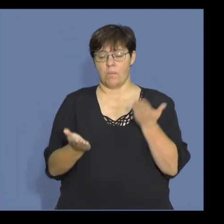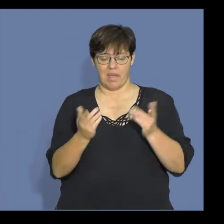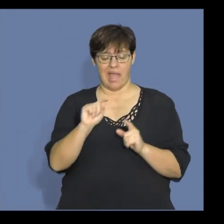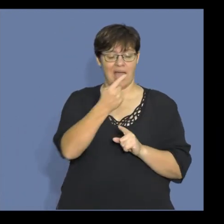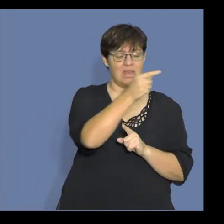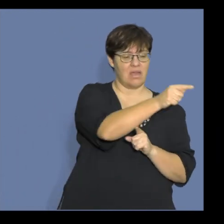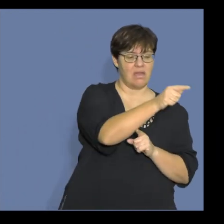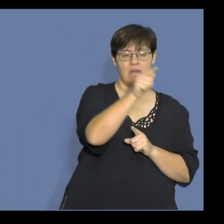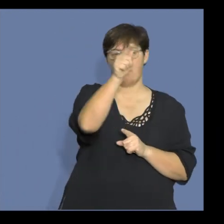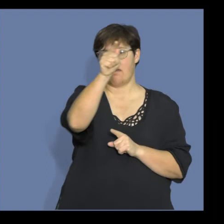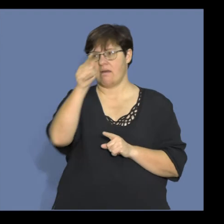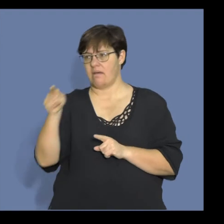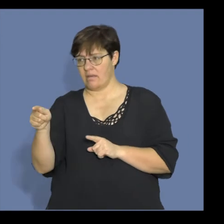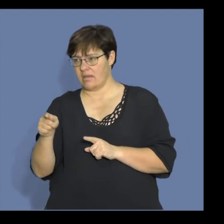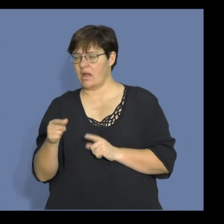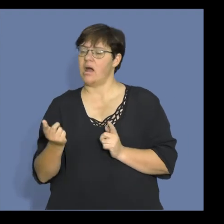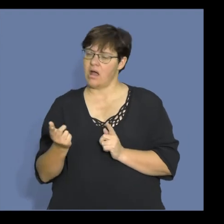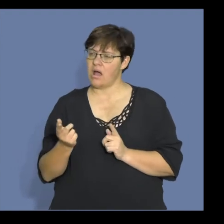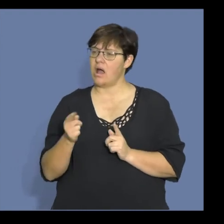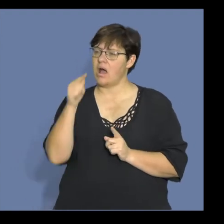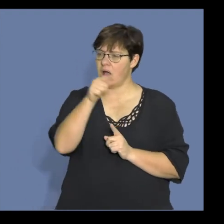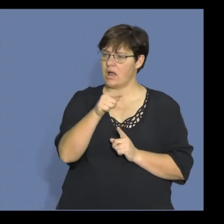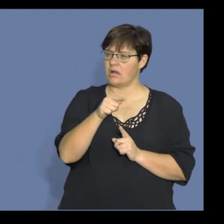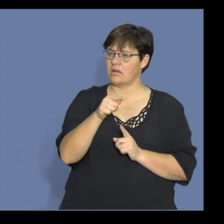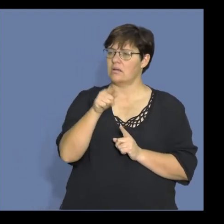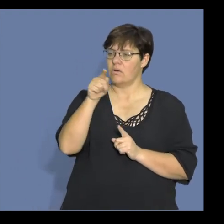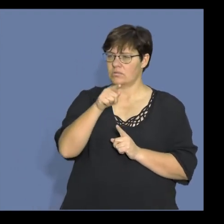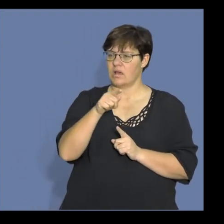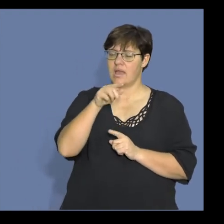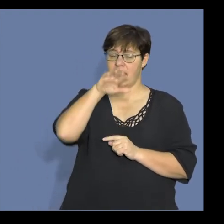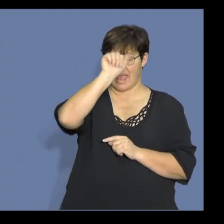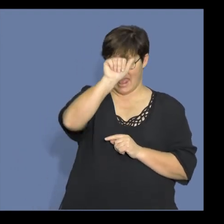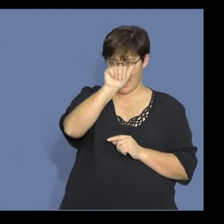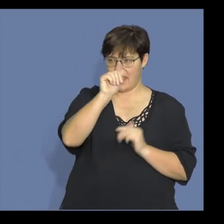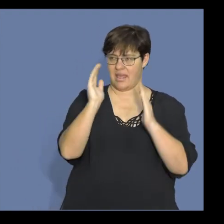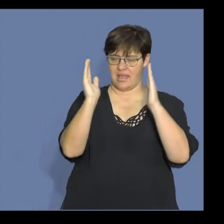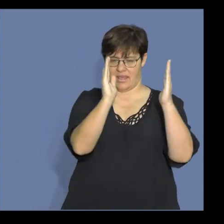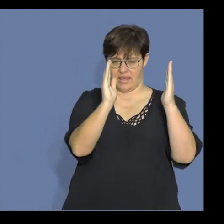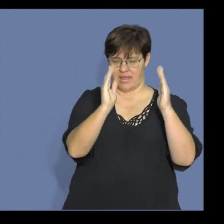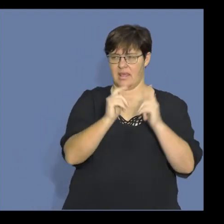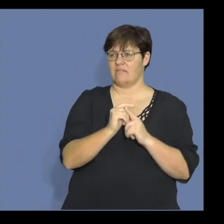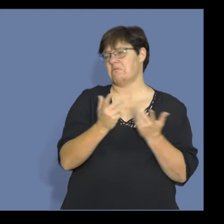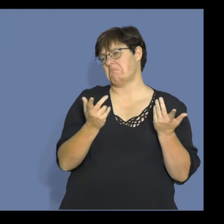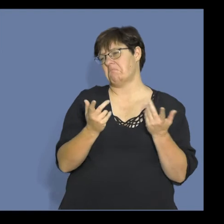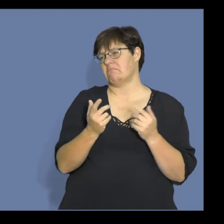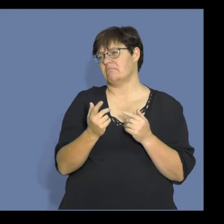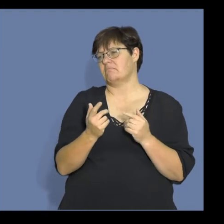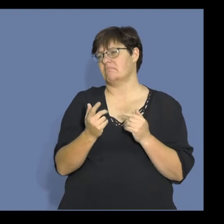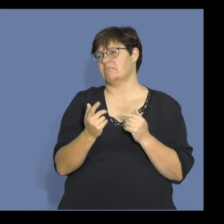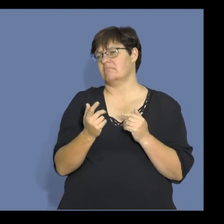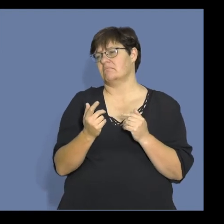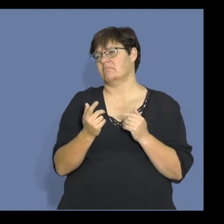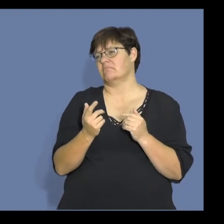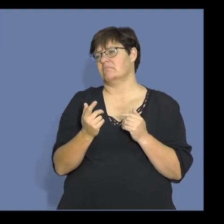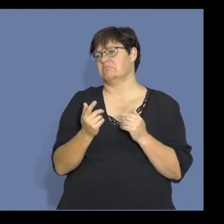that to the others, we can clearly see that the next behind that would be species A, which probably has a pH range of